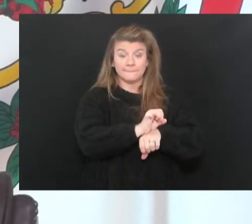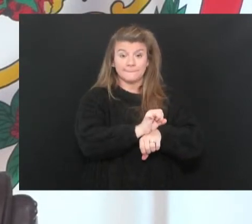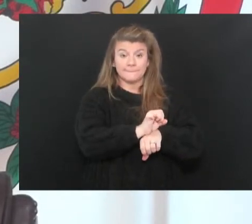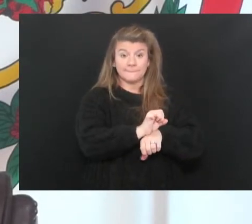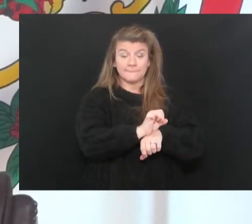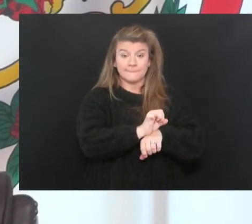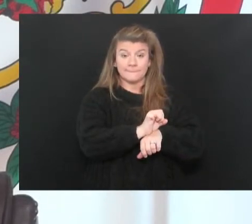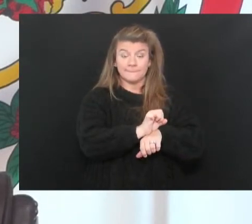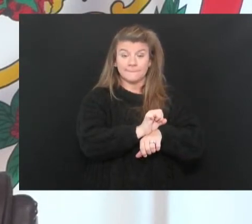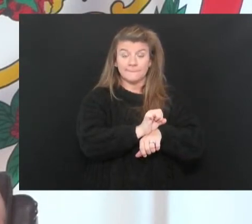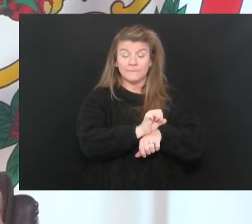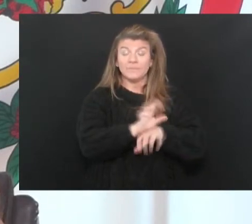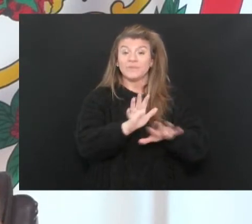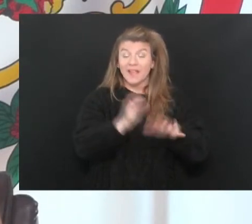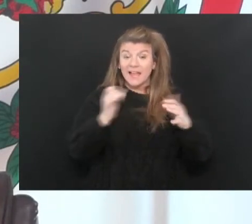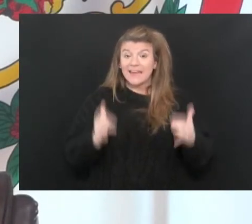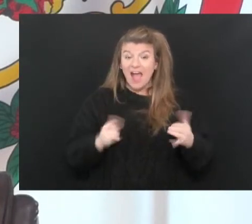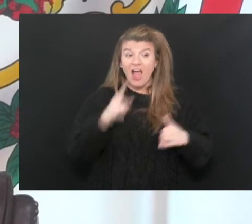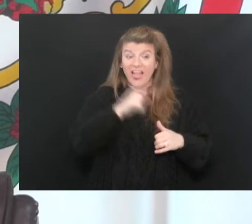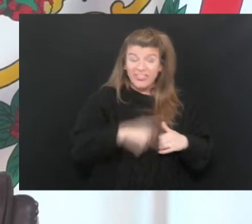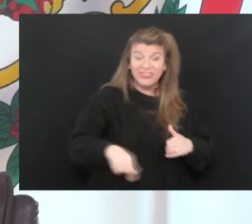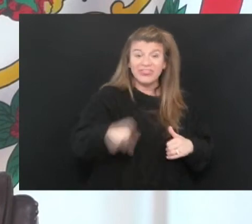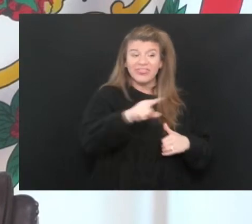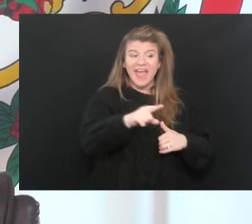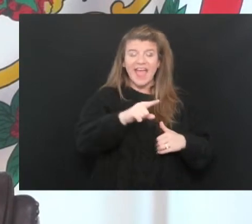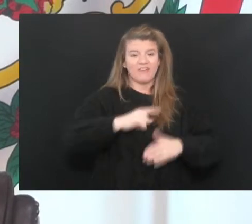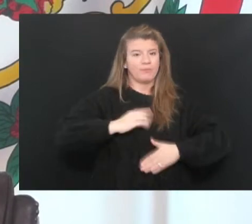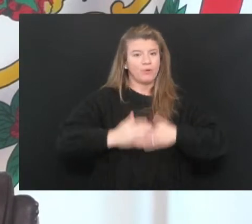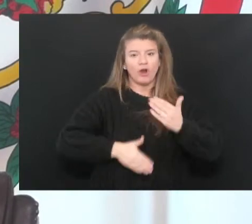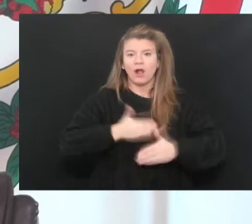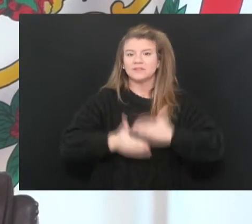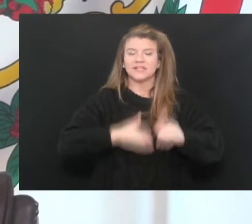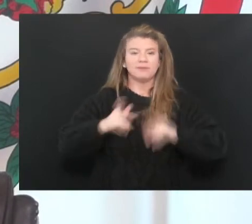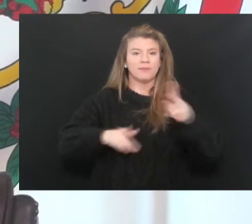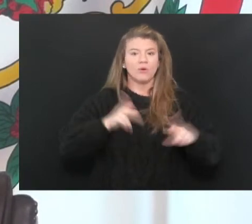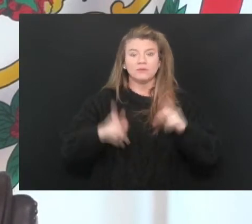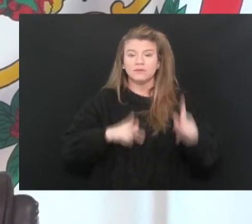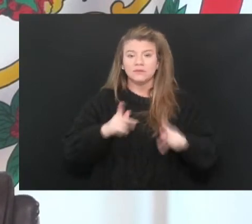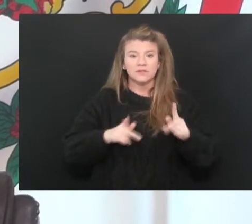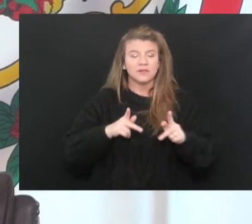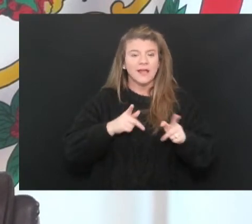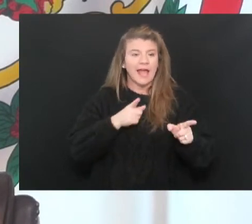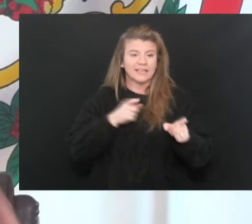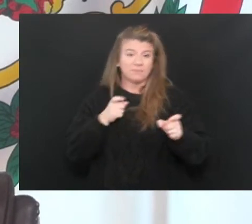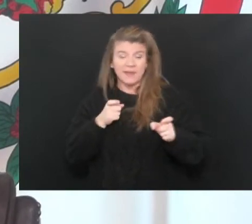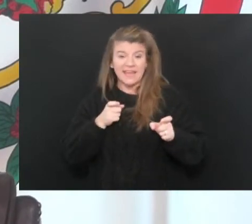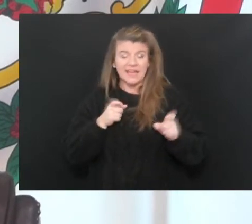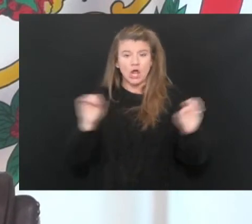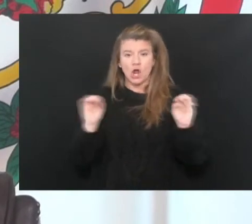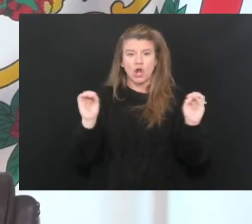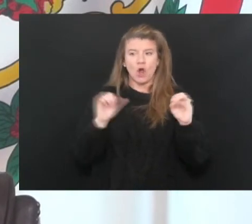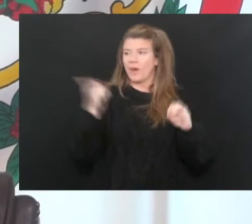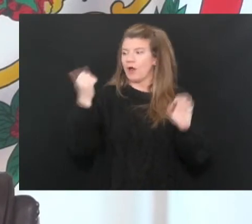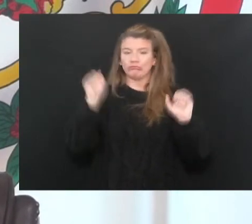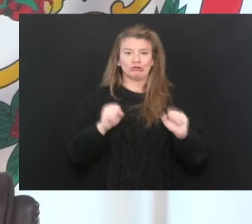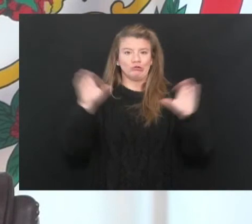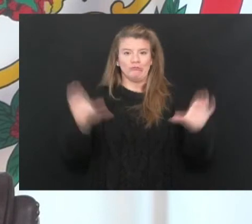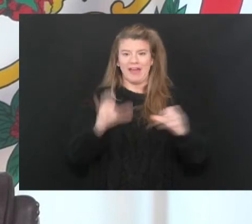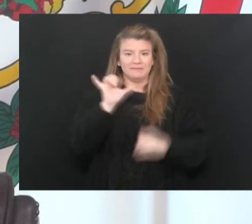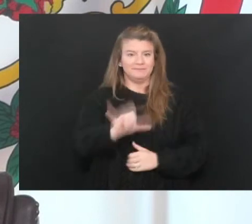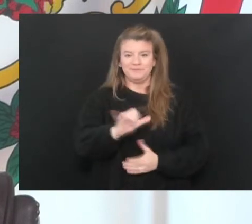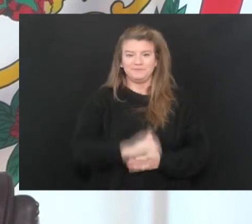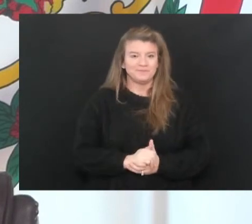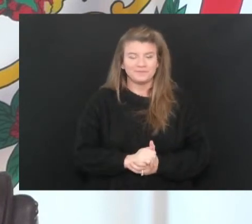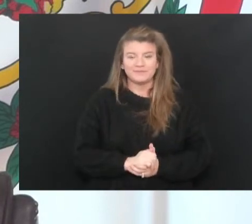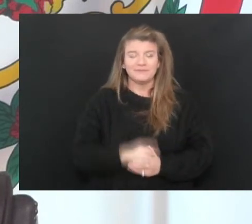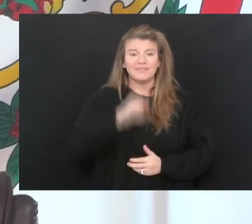Now, they have processed people at a speed that nobody else could do.